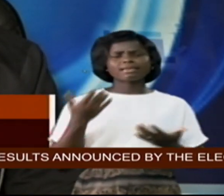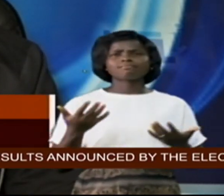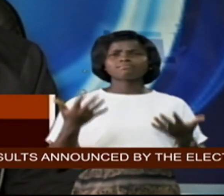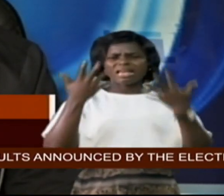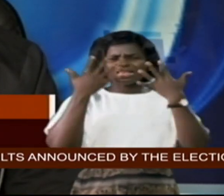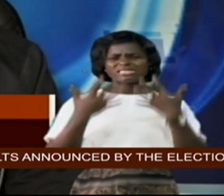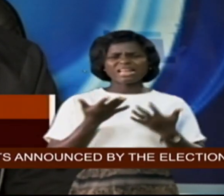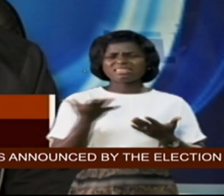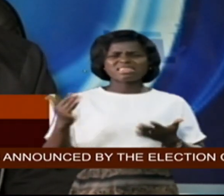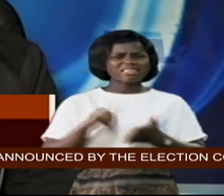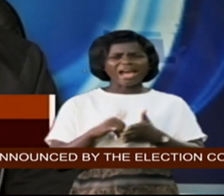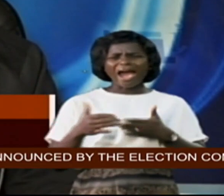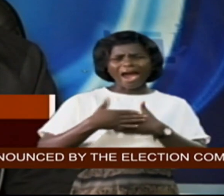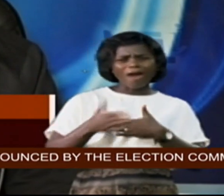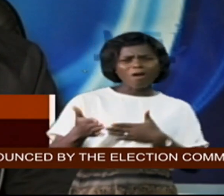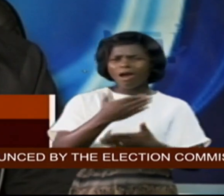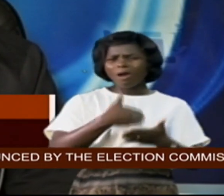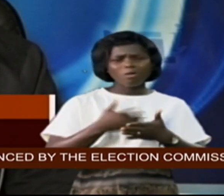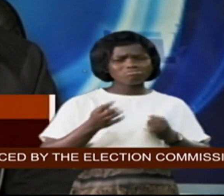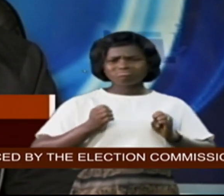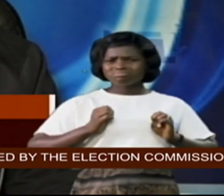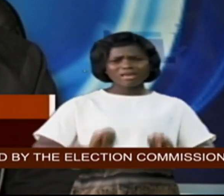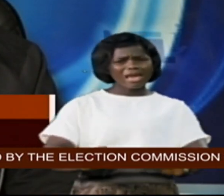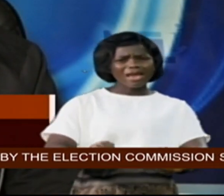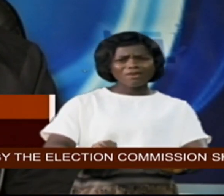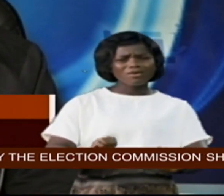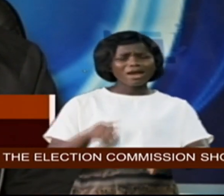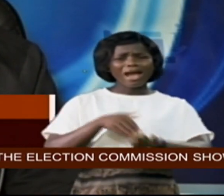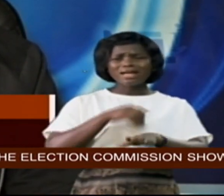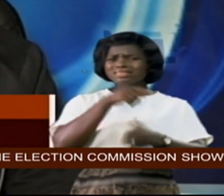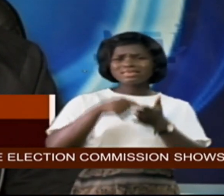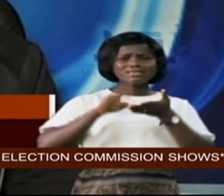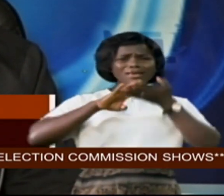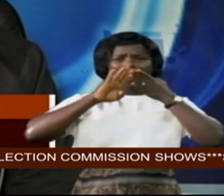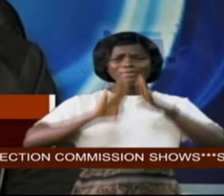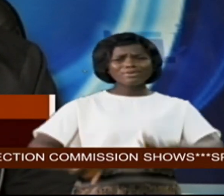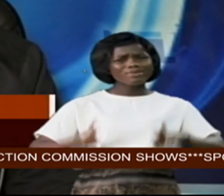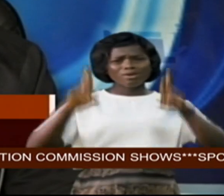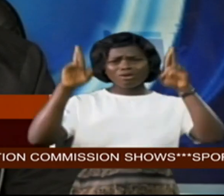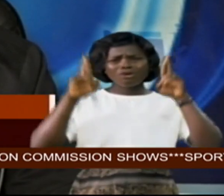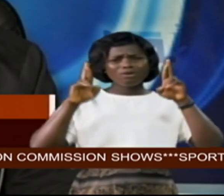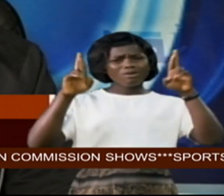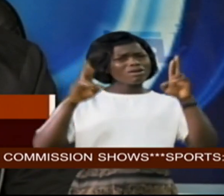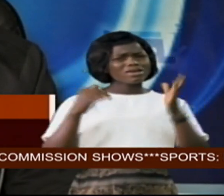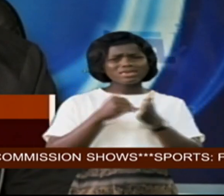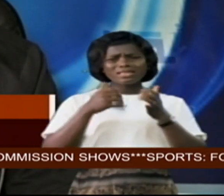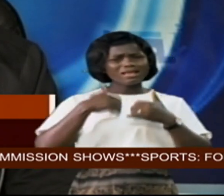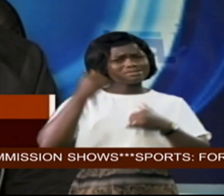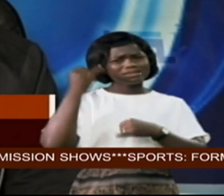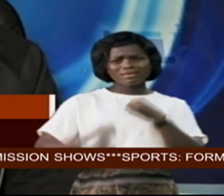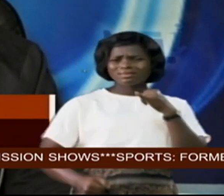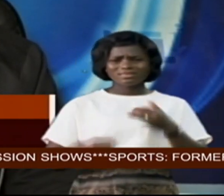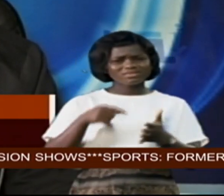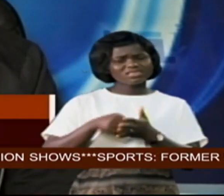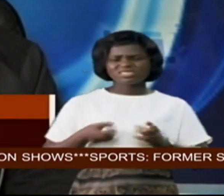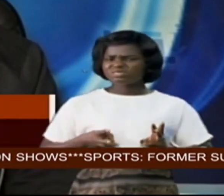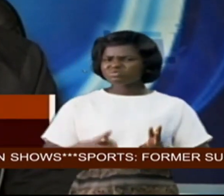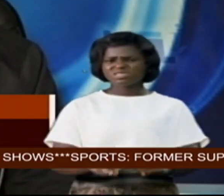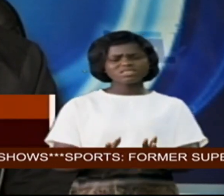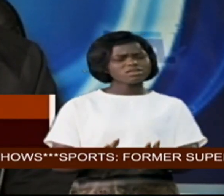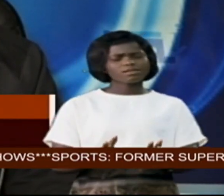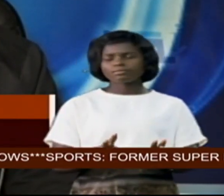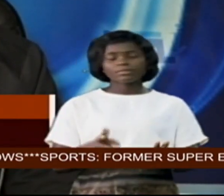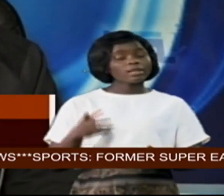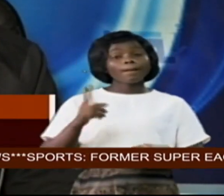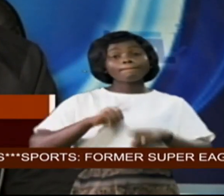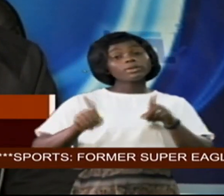that after all the efforts at this peaceful protest, it has ended up in this way. But the